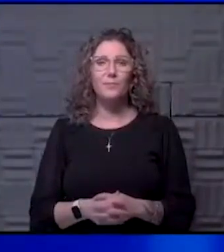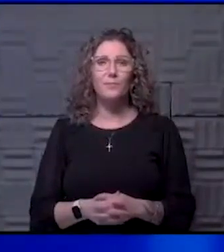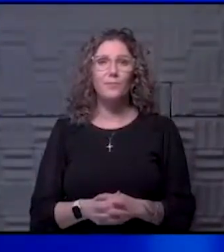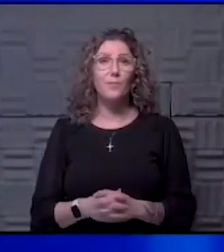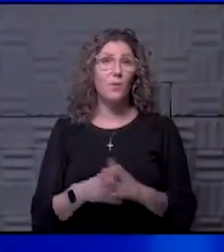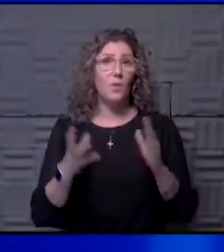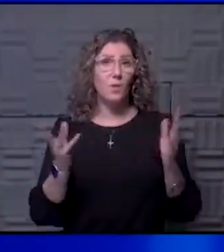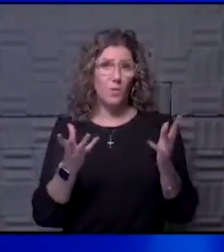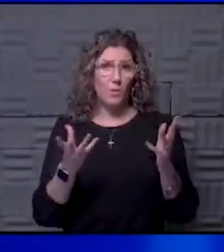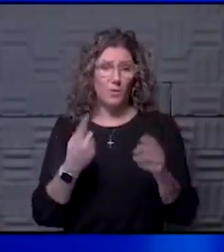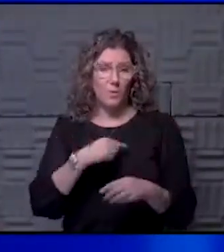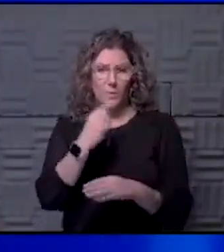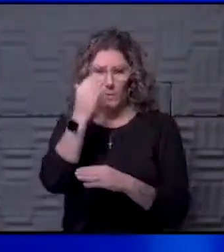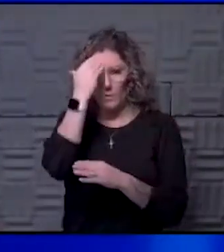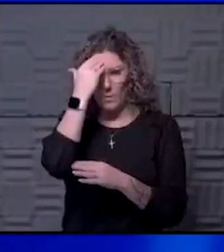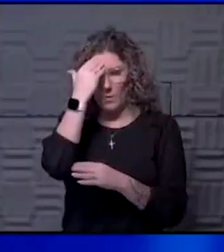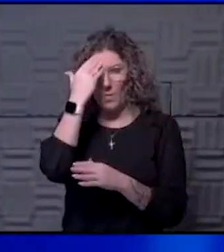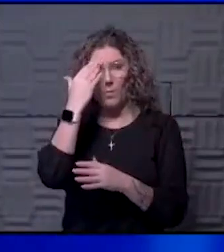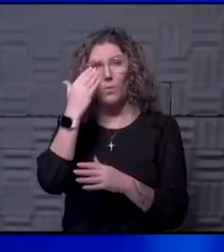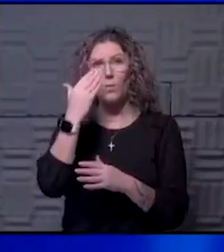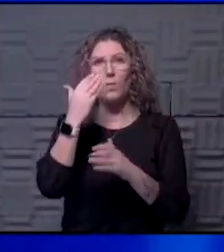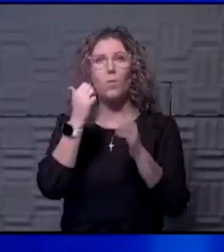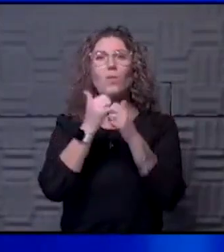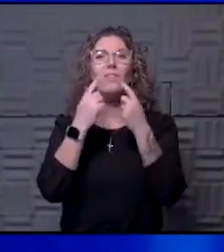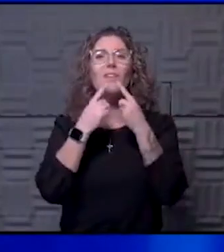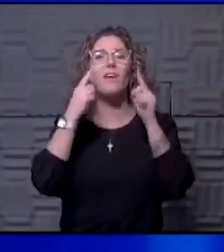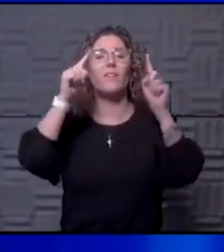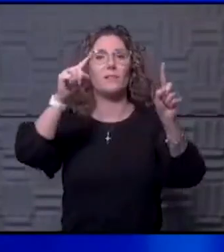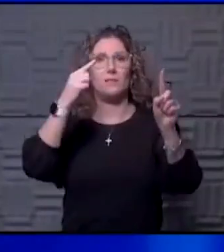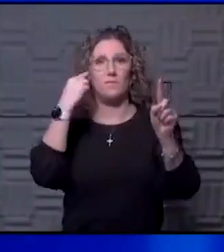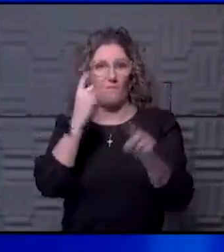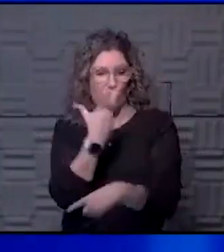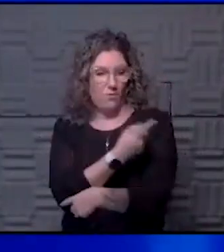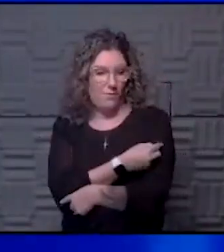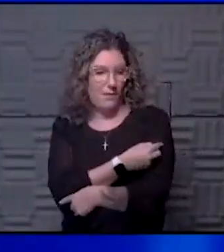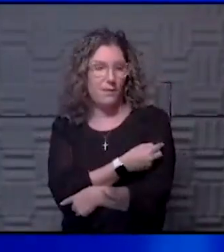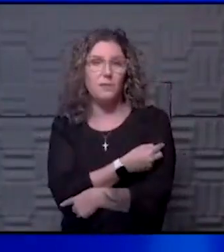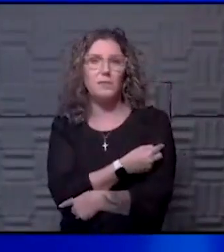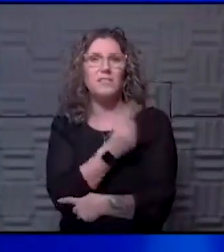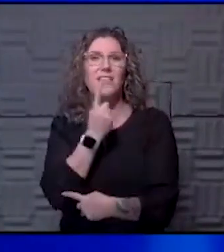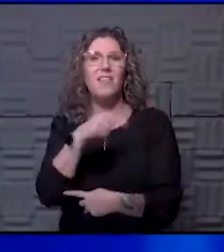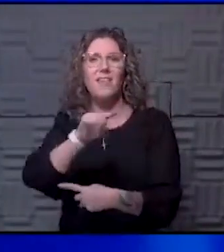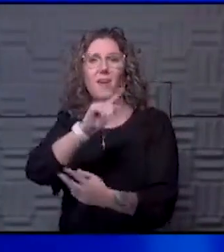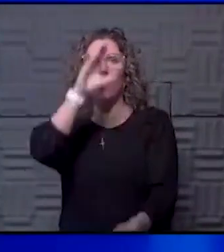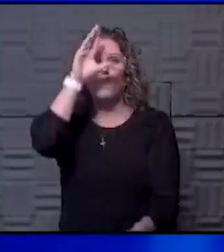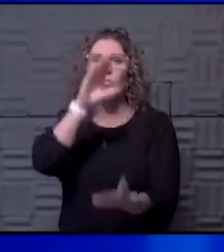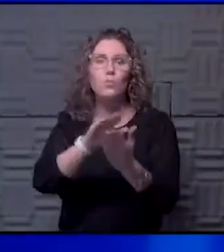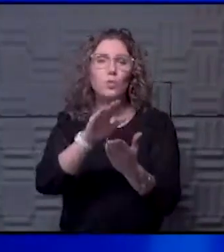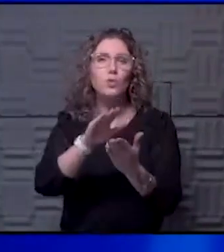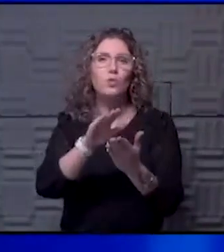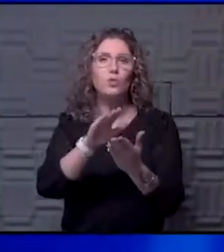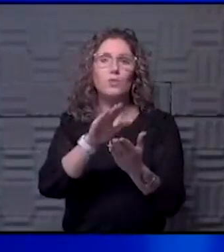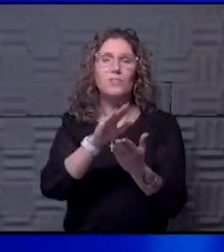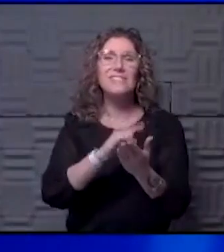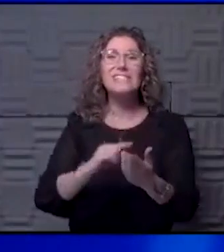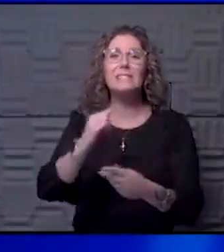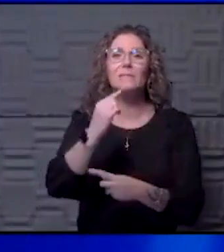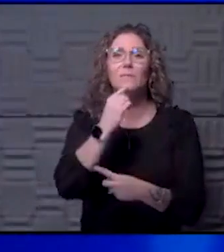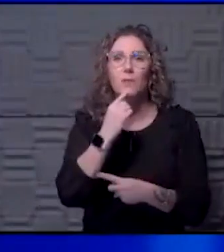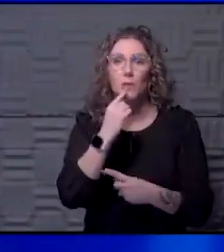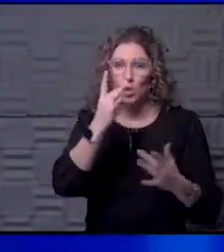what we know about endpoints for efficacy for these vaccines is that they reduce the likelihood of severe